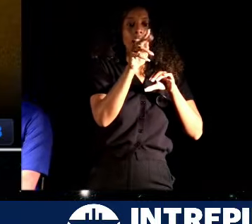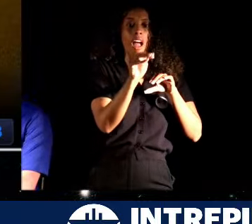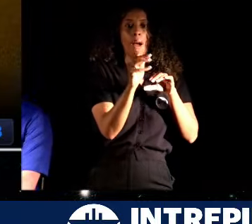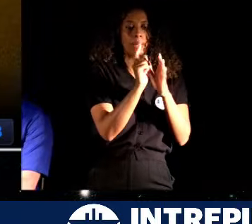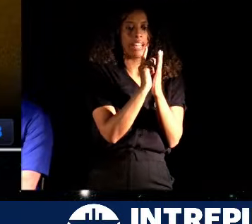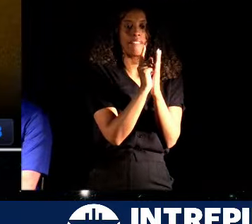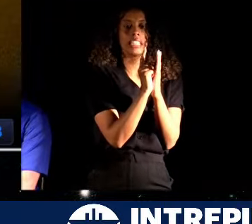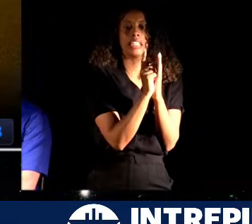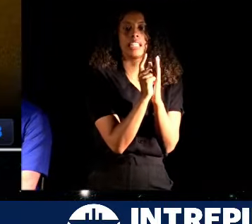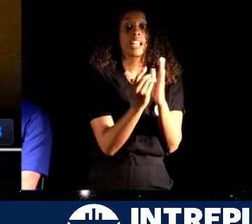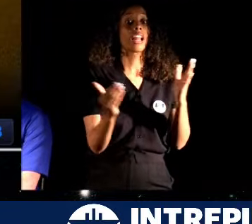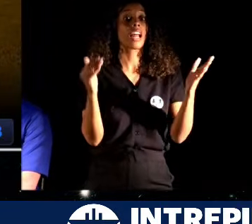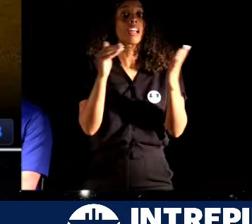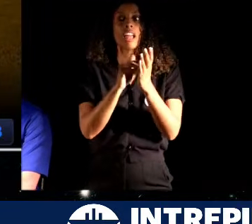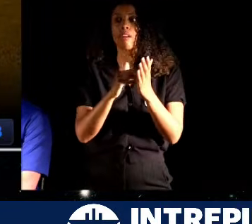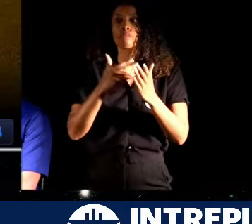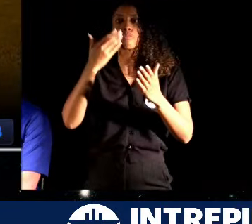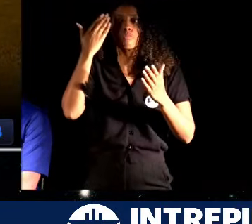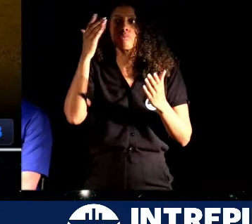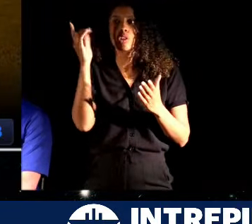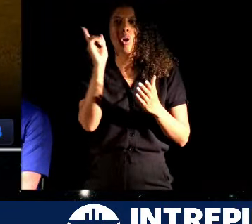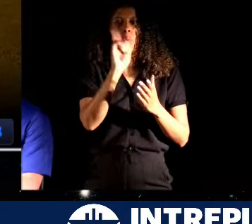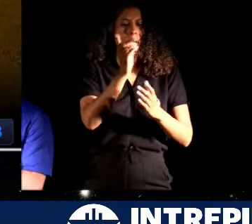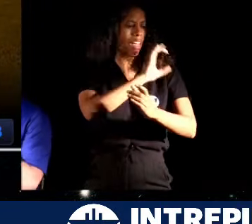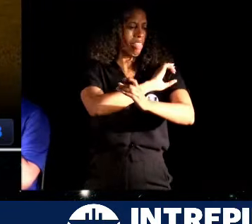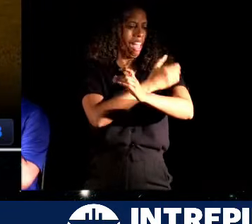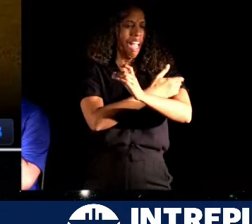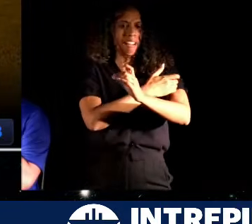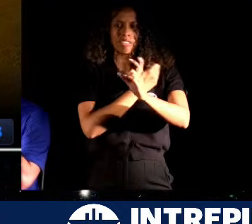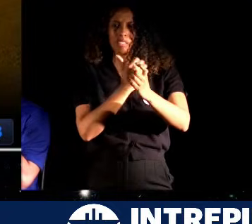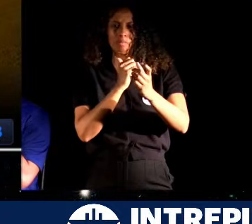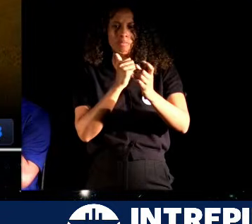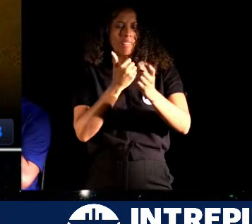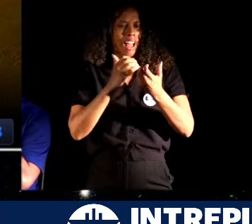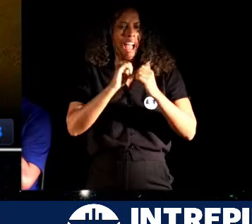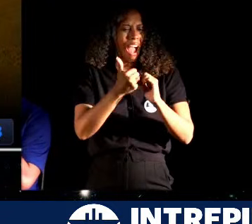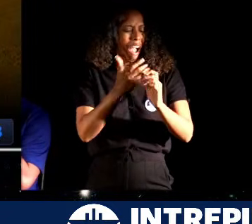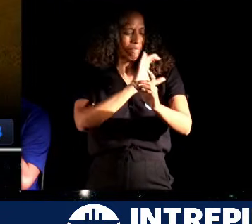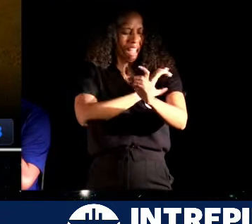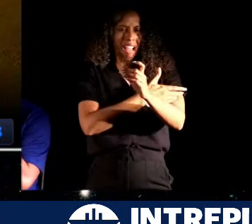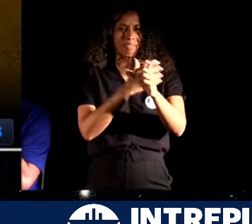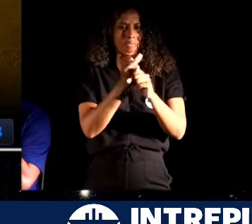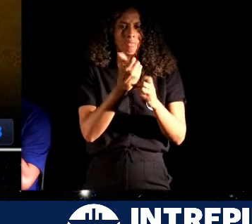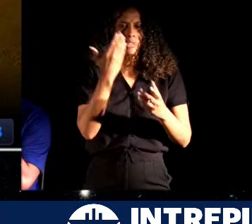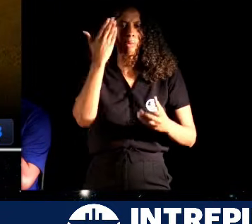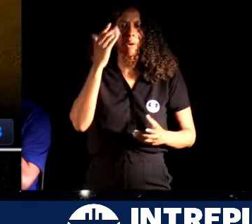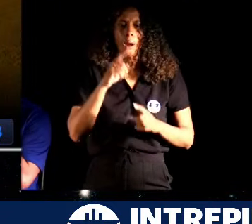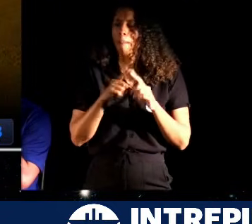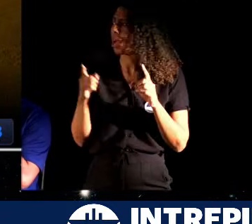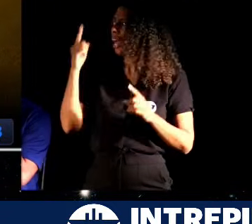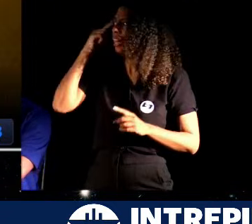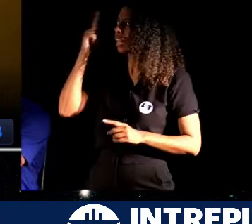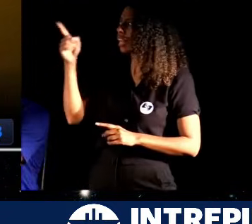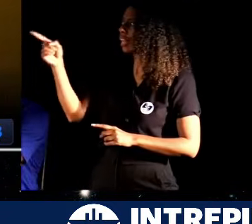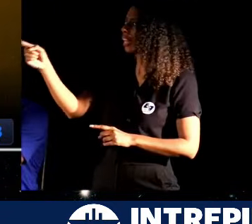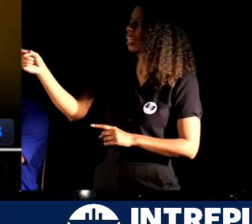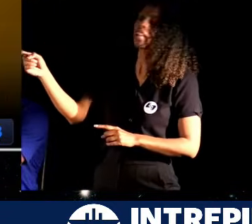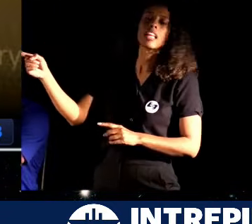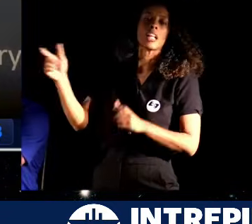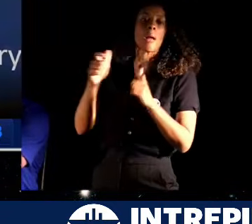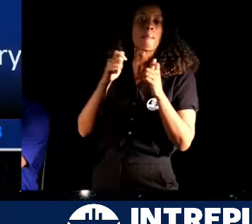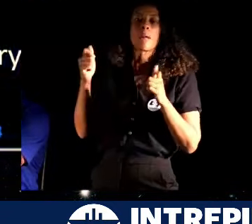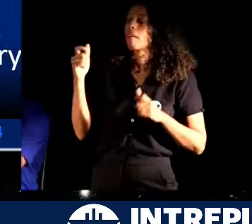And there again, we don't know where they get the energy from. I think the big one, I think every one of